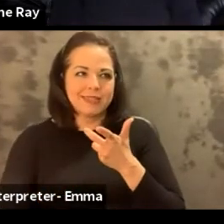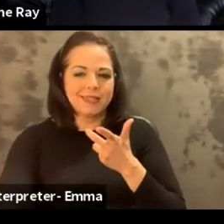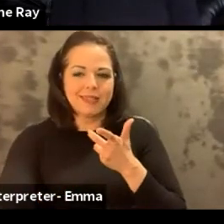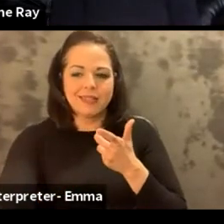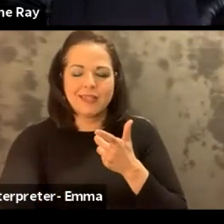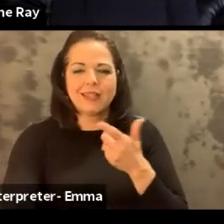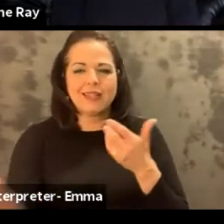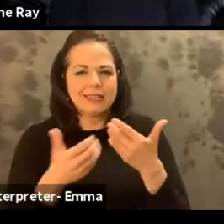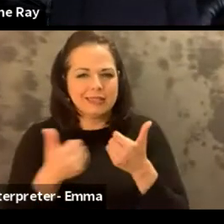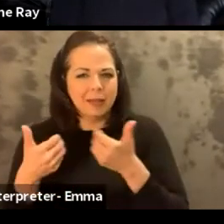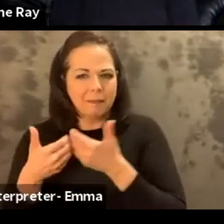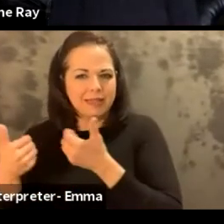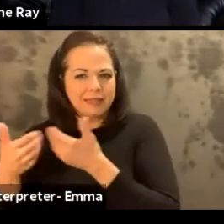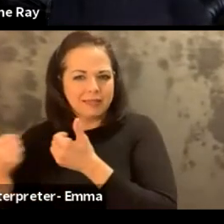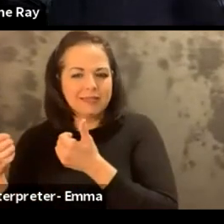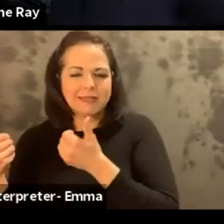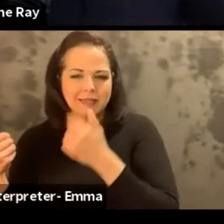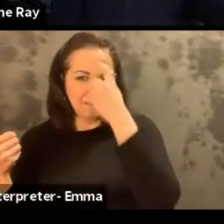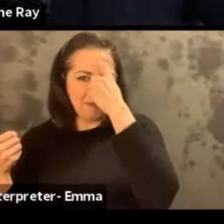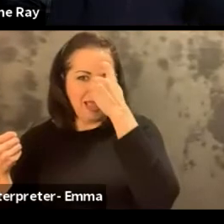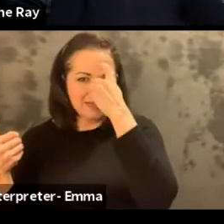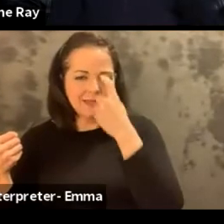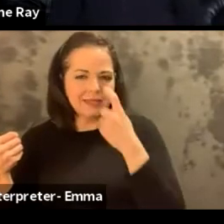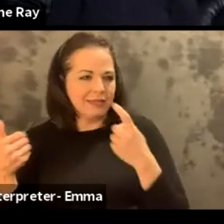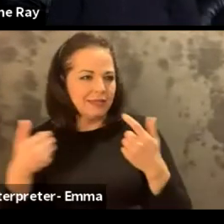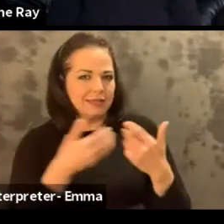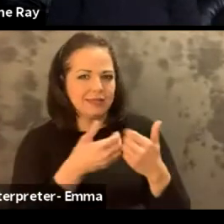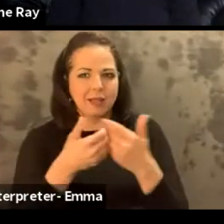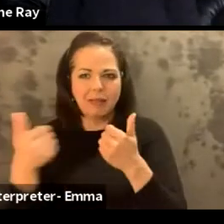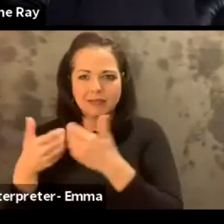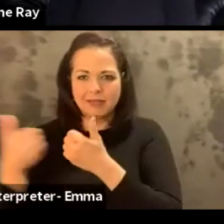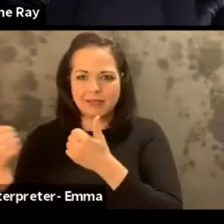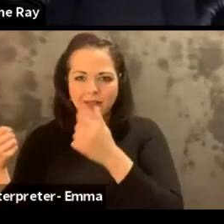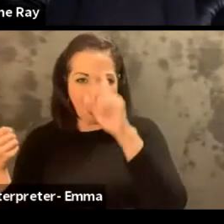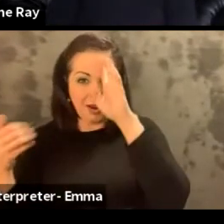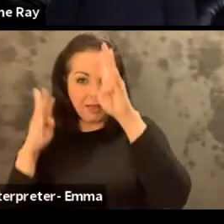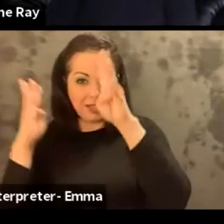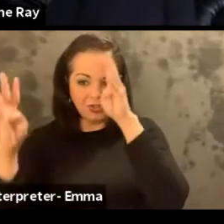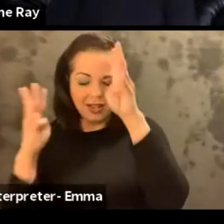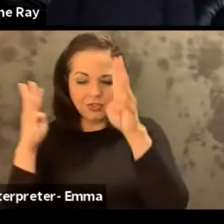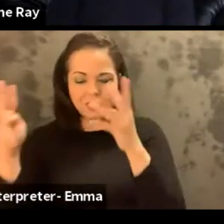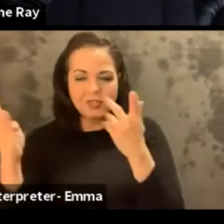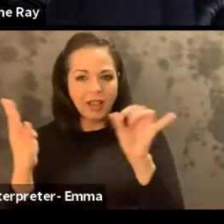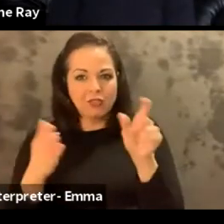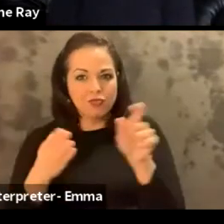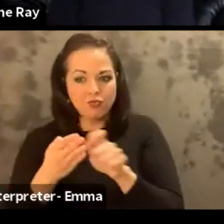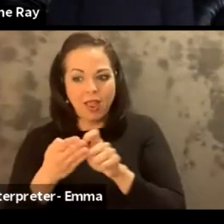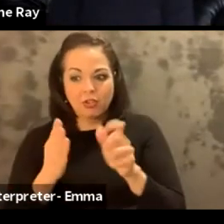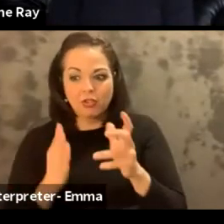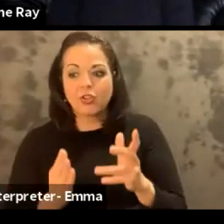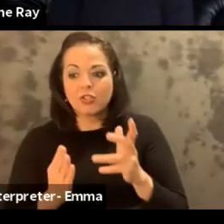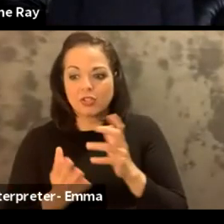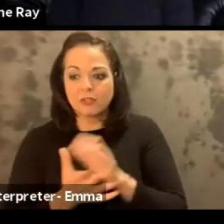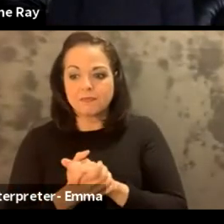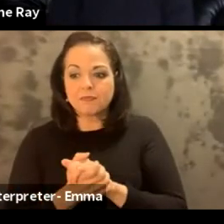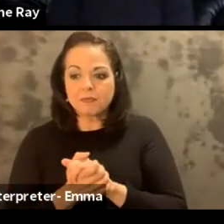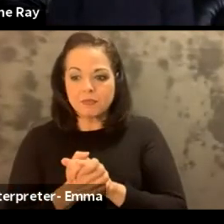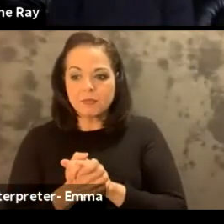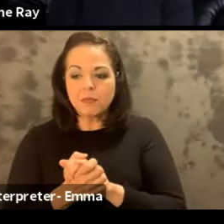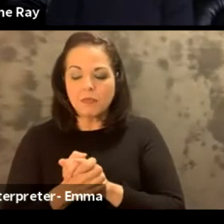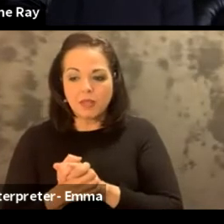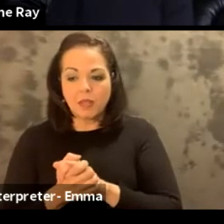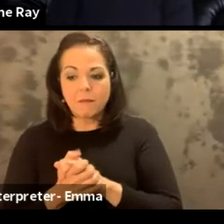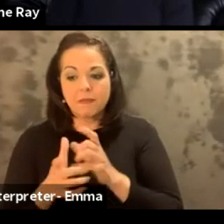segmented. Our intellects and our imaginations as writers should be put in a box. You